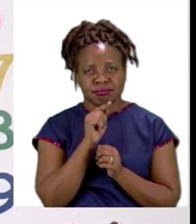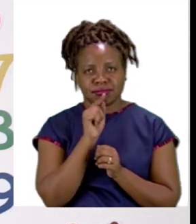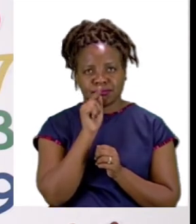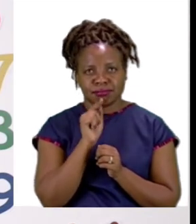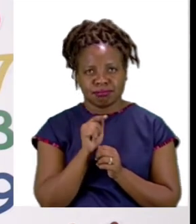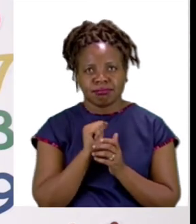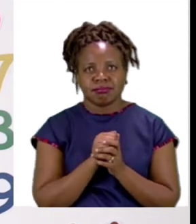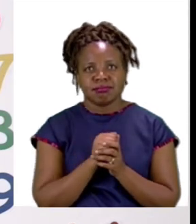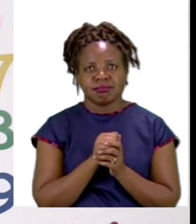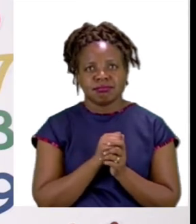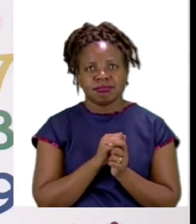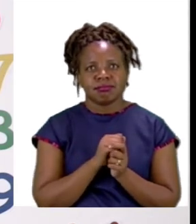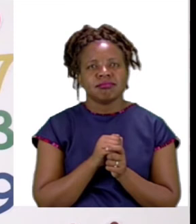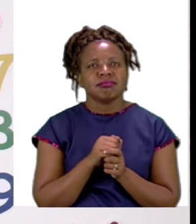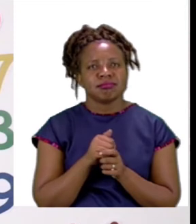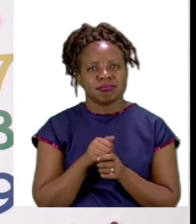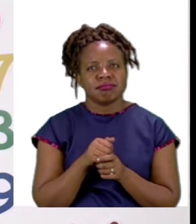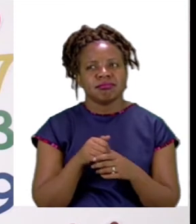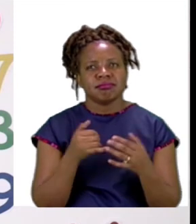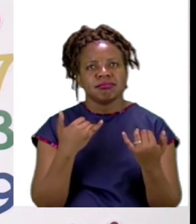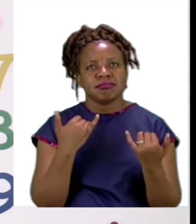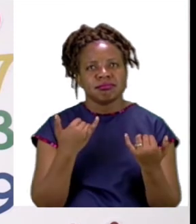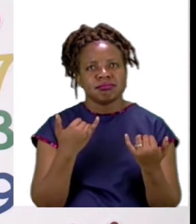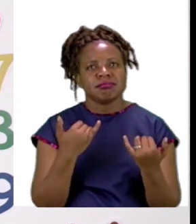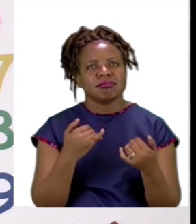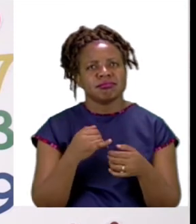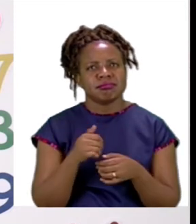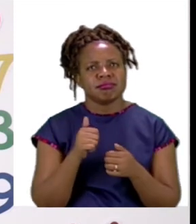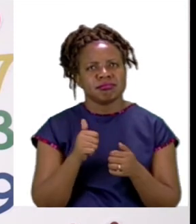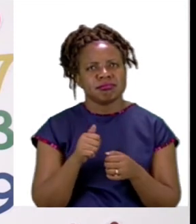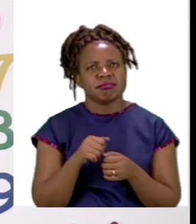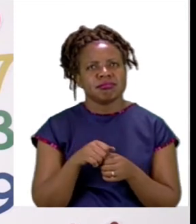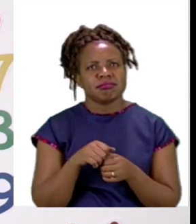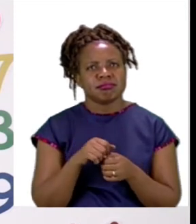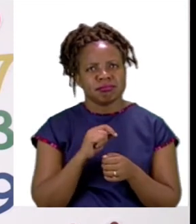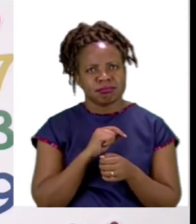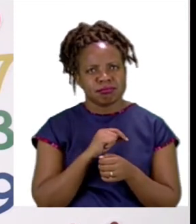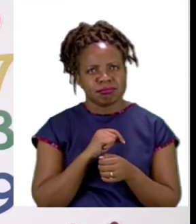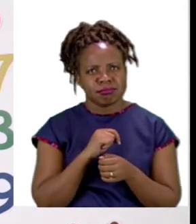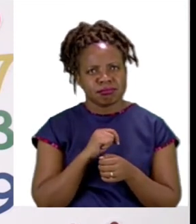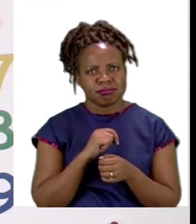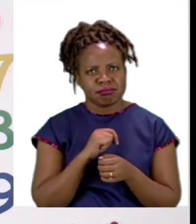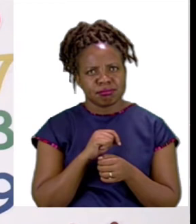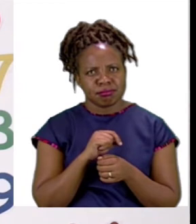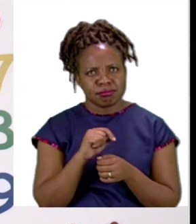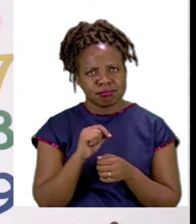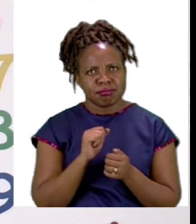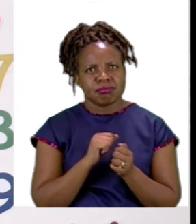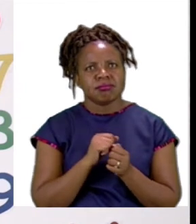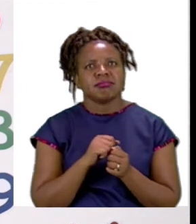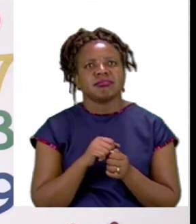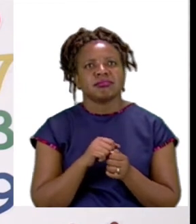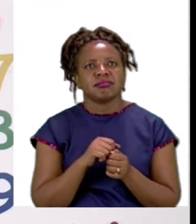1 tens from Grandpa Hundreds. And then because he gave us, we need to